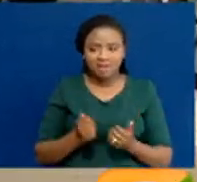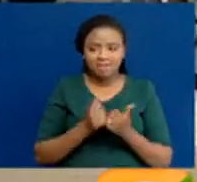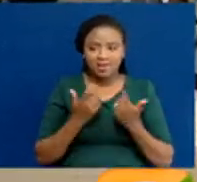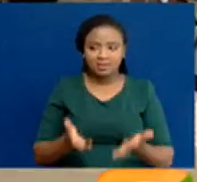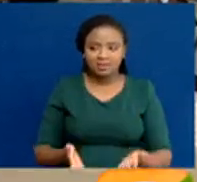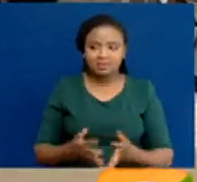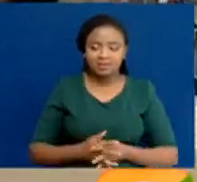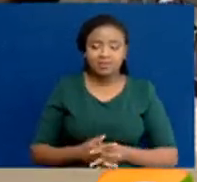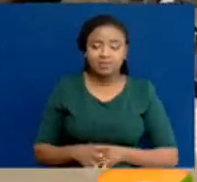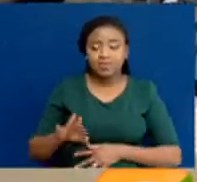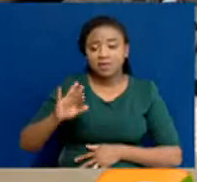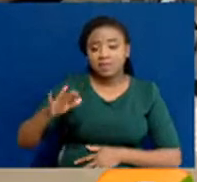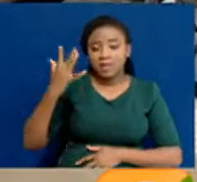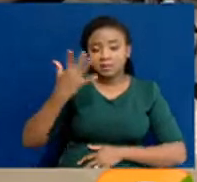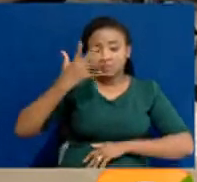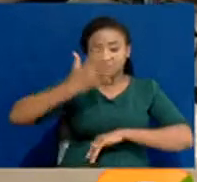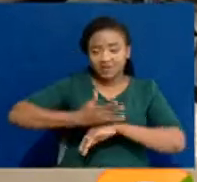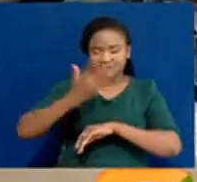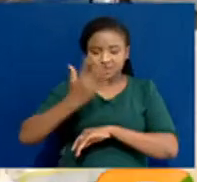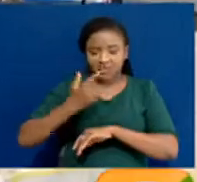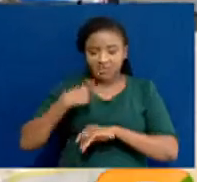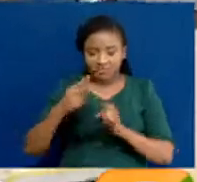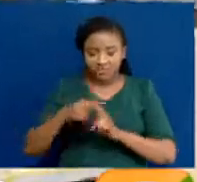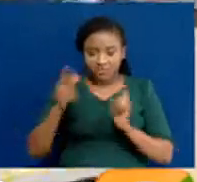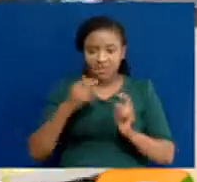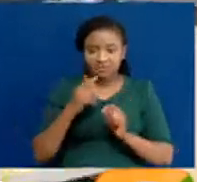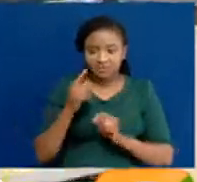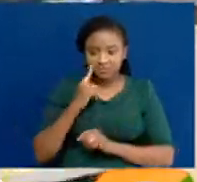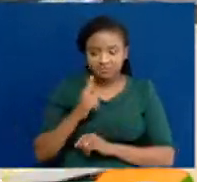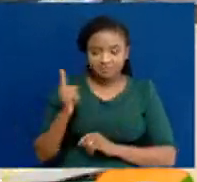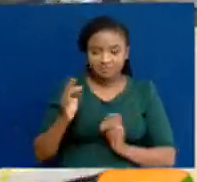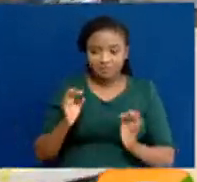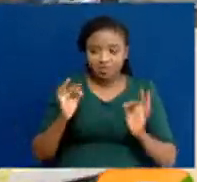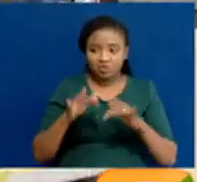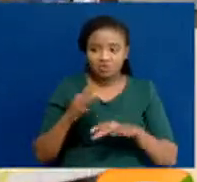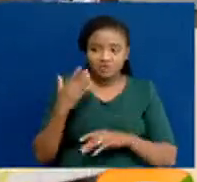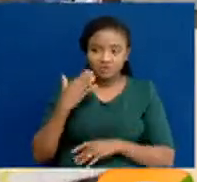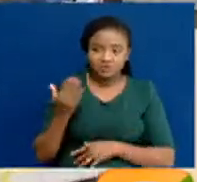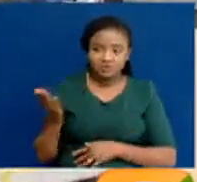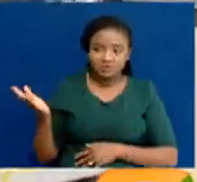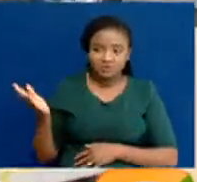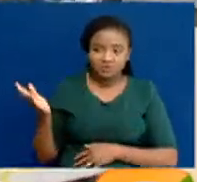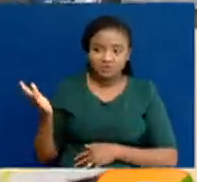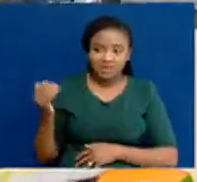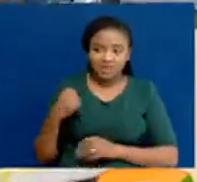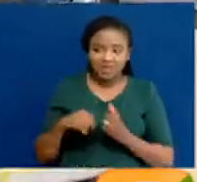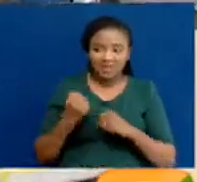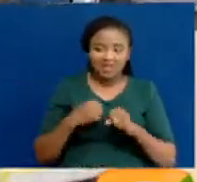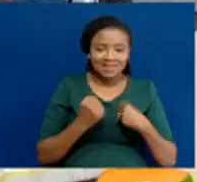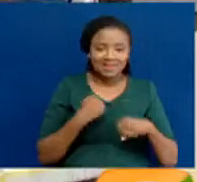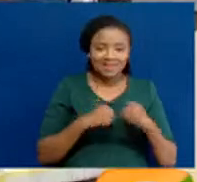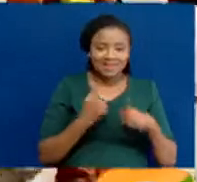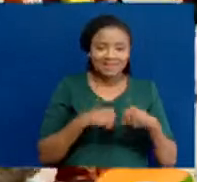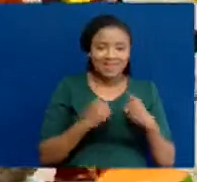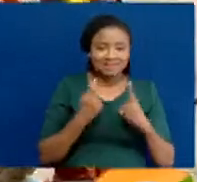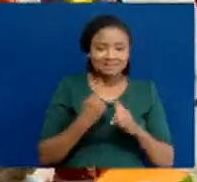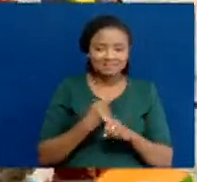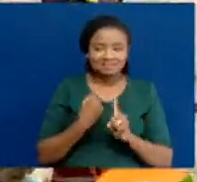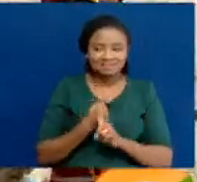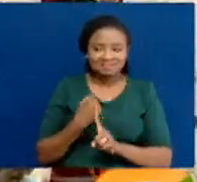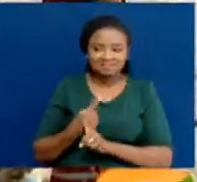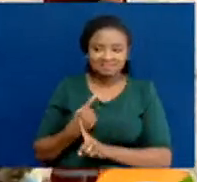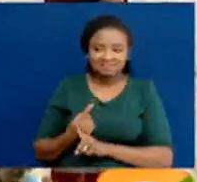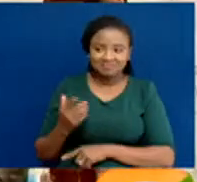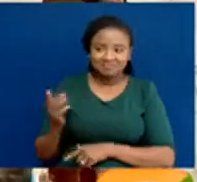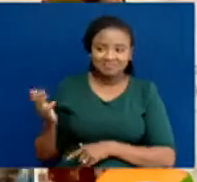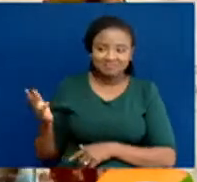With 5 days until the kickoff of the Africa Climate Summit, a flurry of activities have been witnessed at Terminal